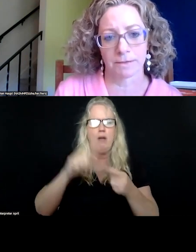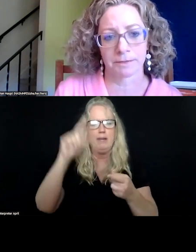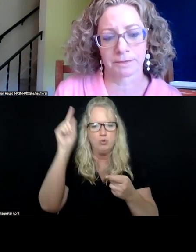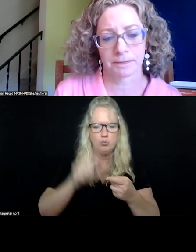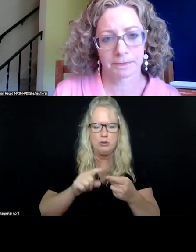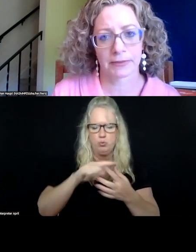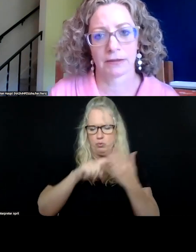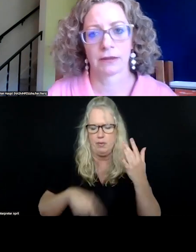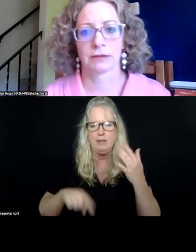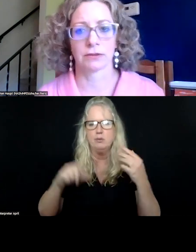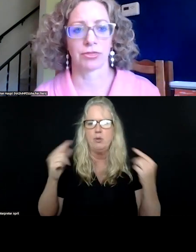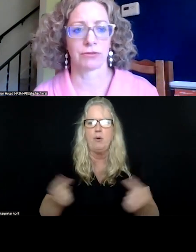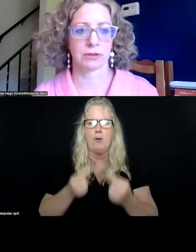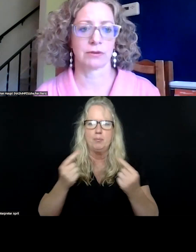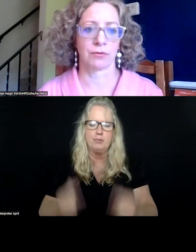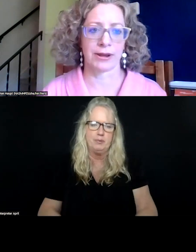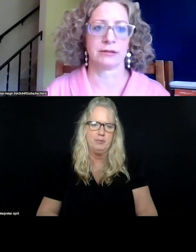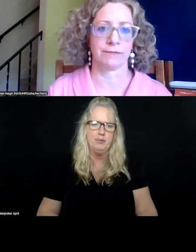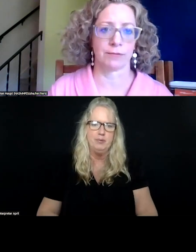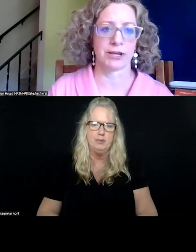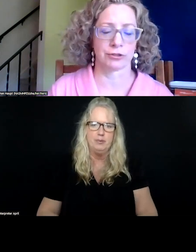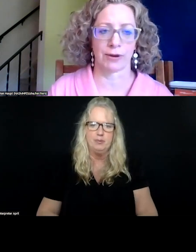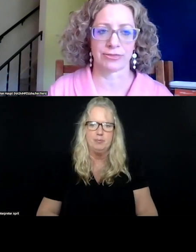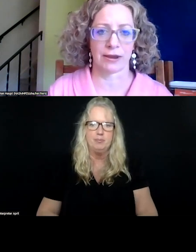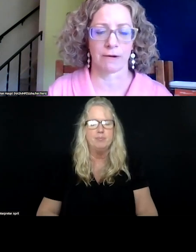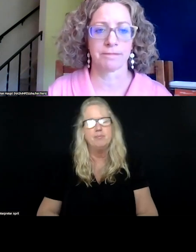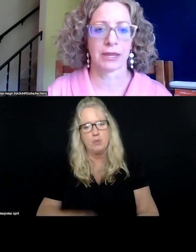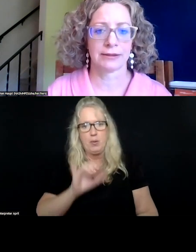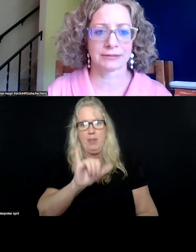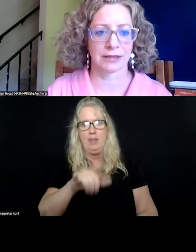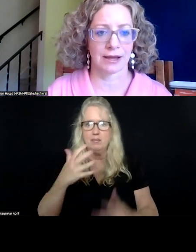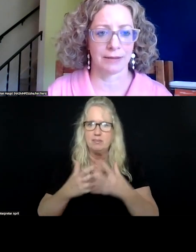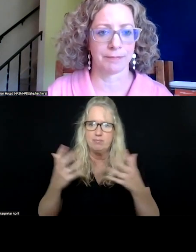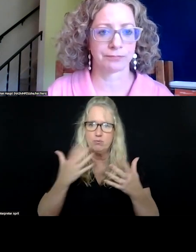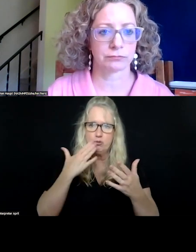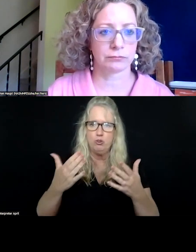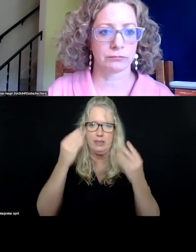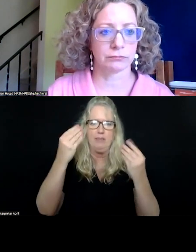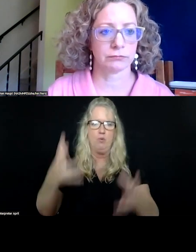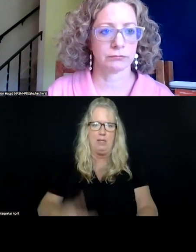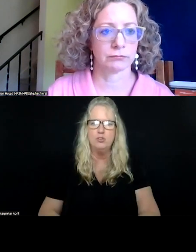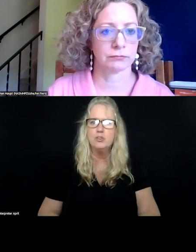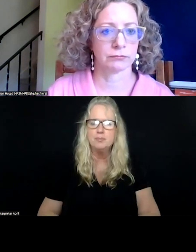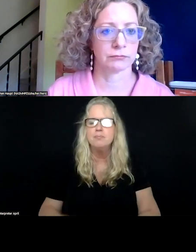harms. So great information right there. Next slide.